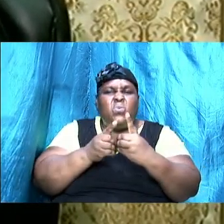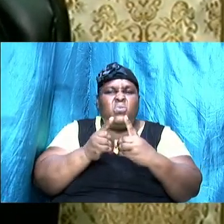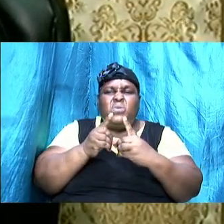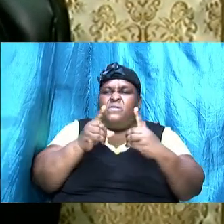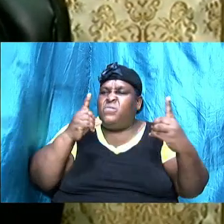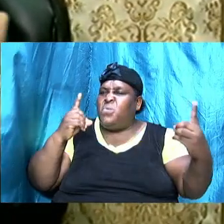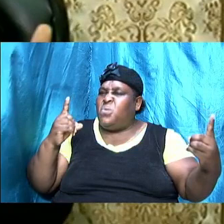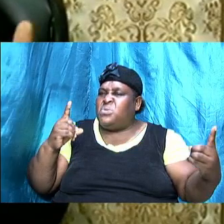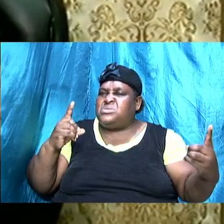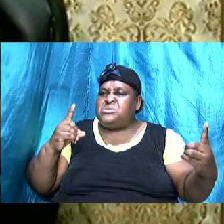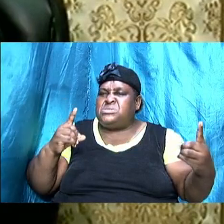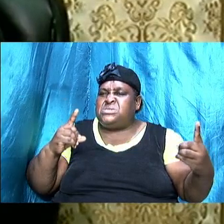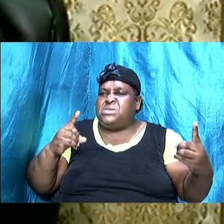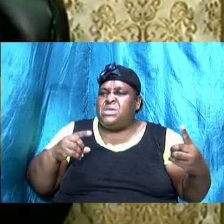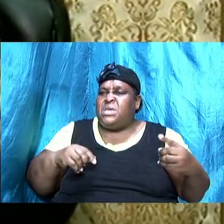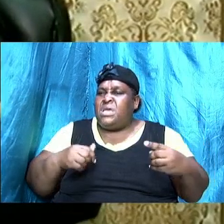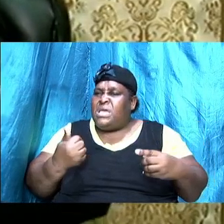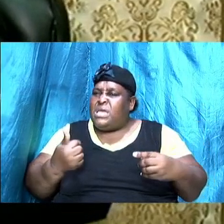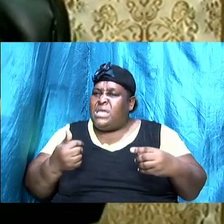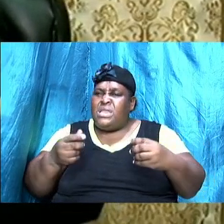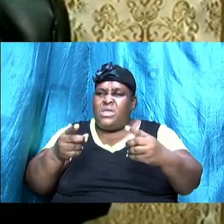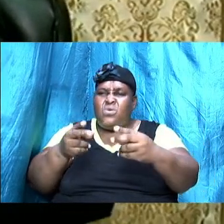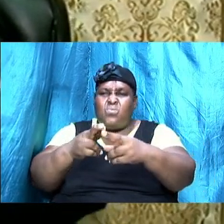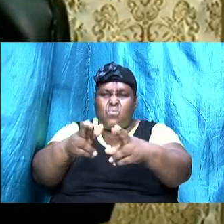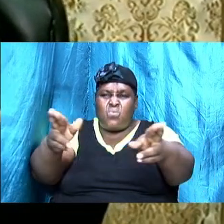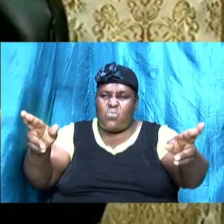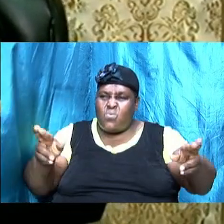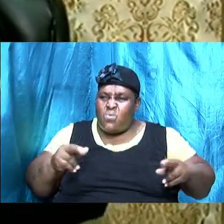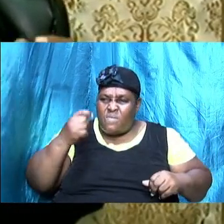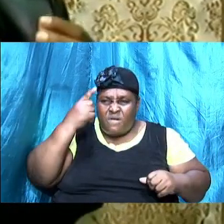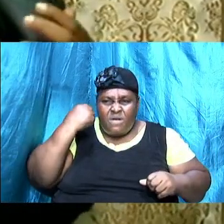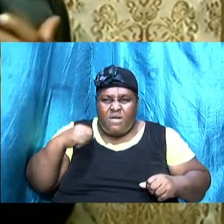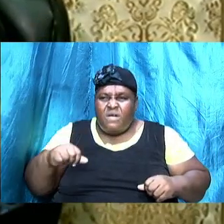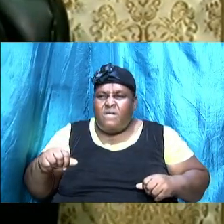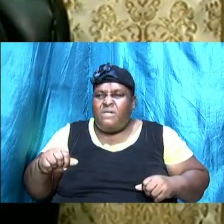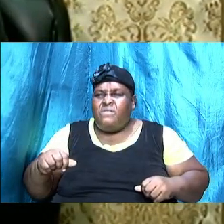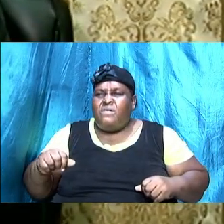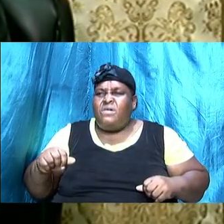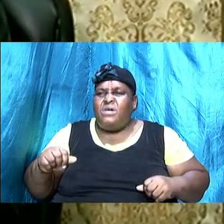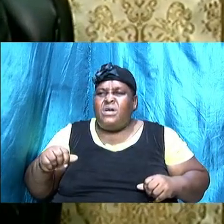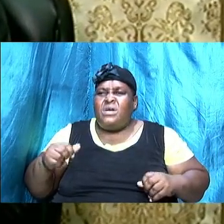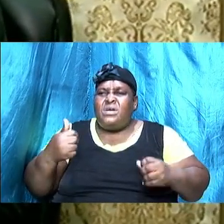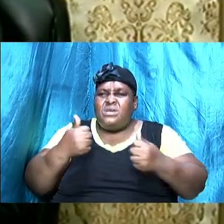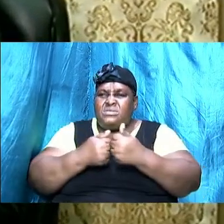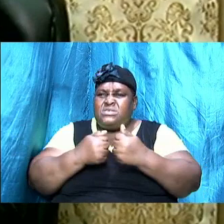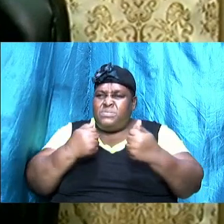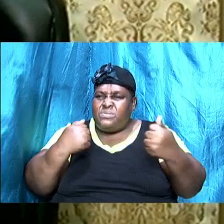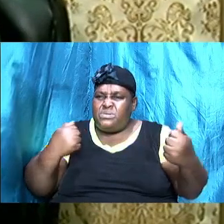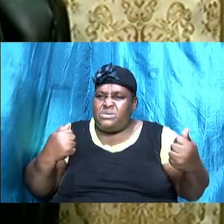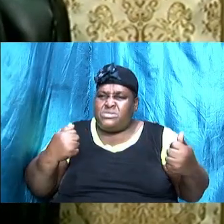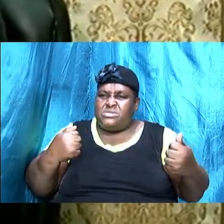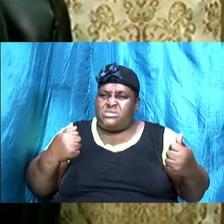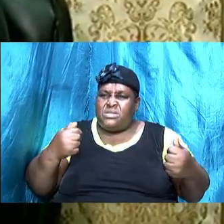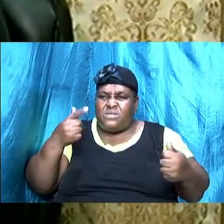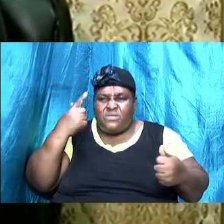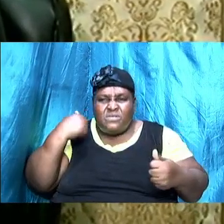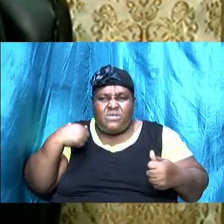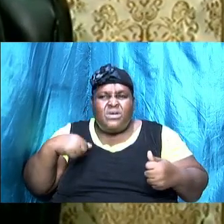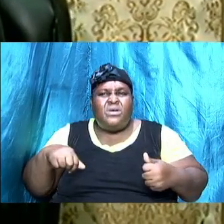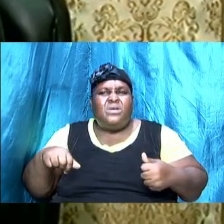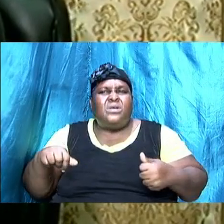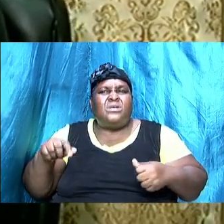can is there any room for separation even for a while? Because there are some times, she says, there are things that are